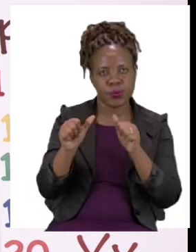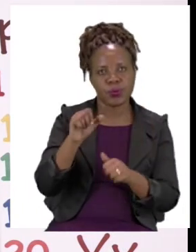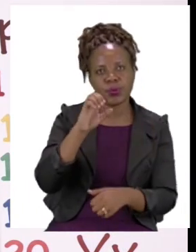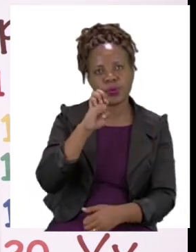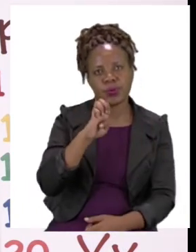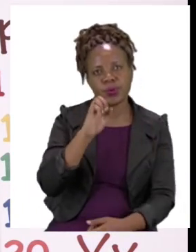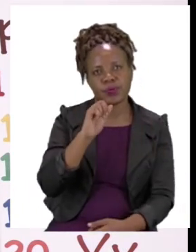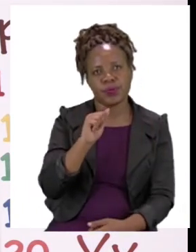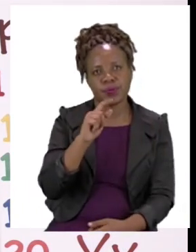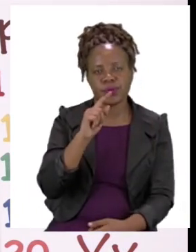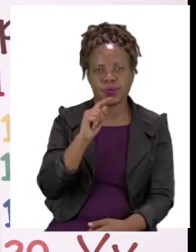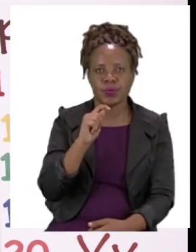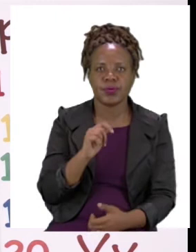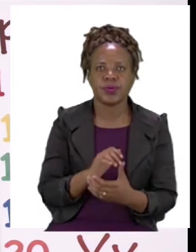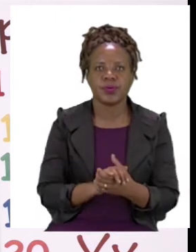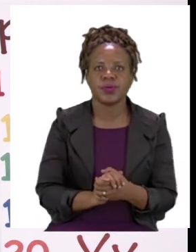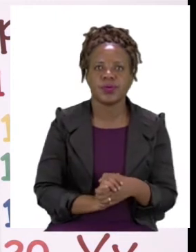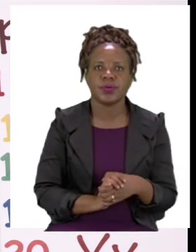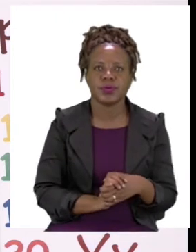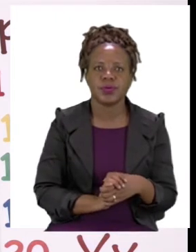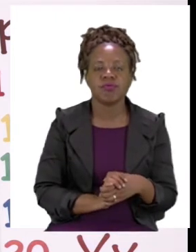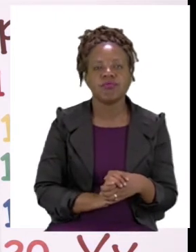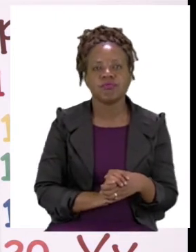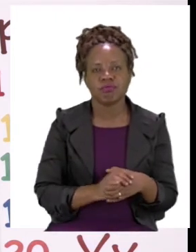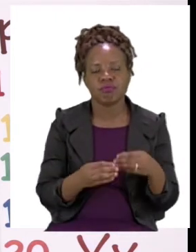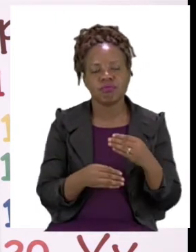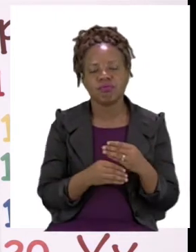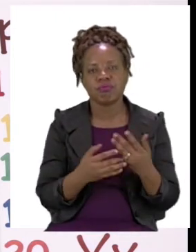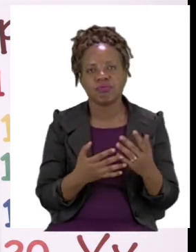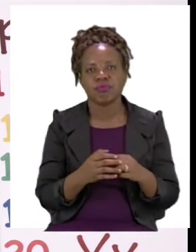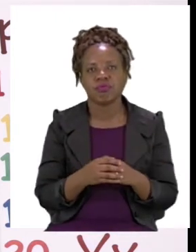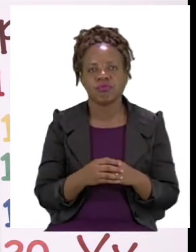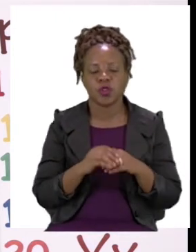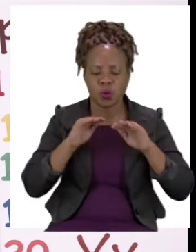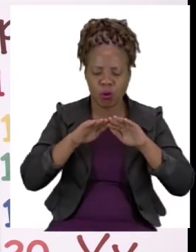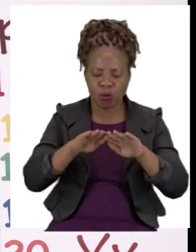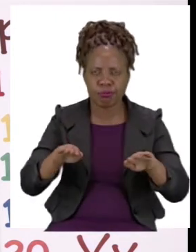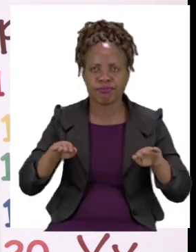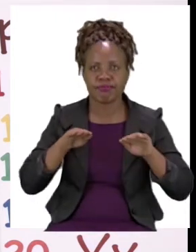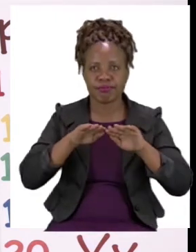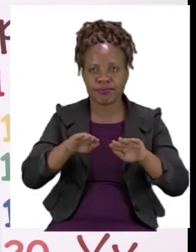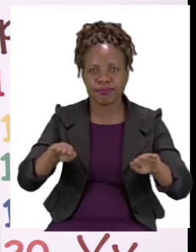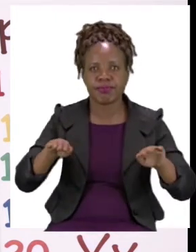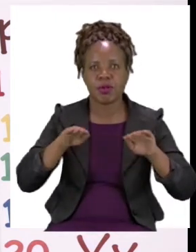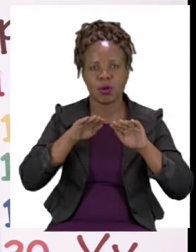Well done. Now I have some more actions for you. Let's swim.